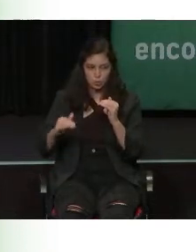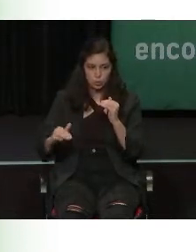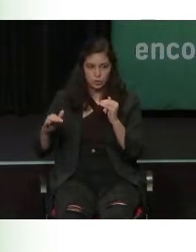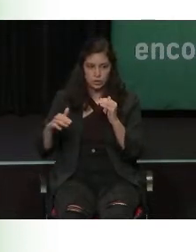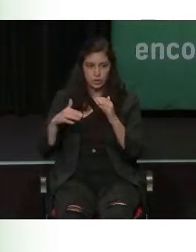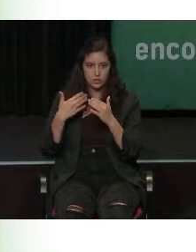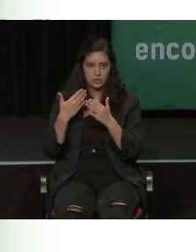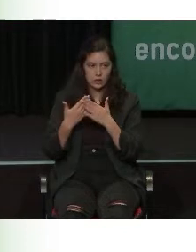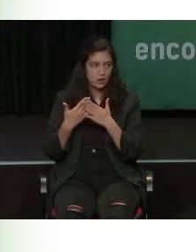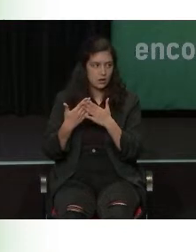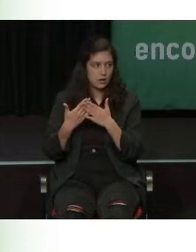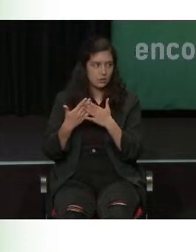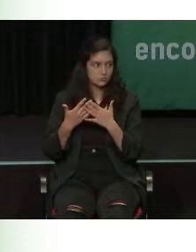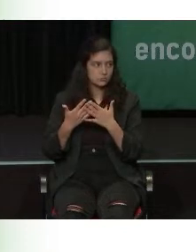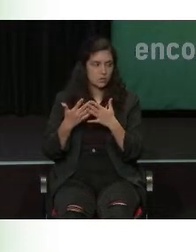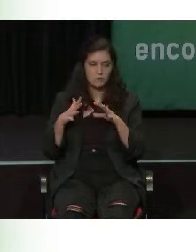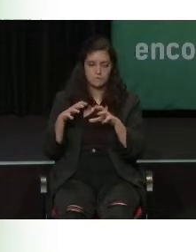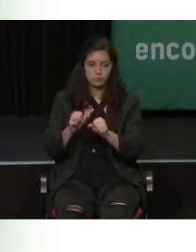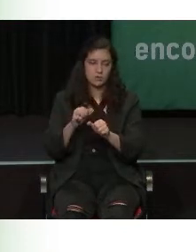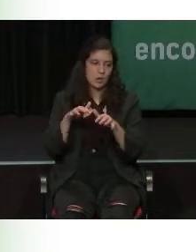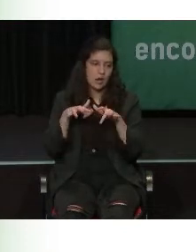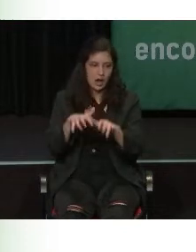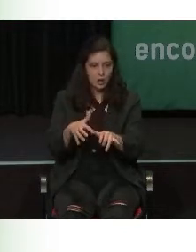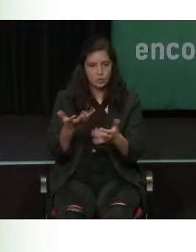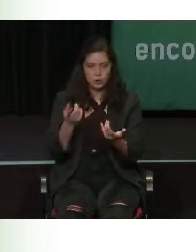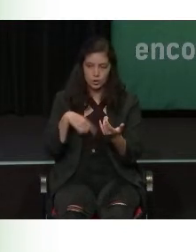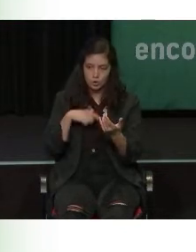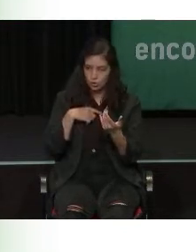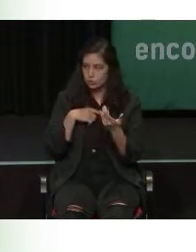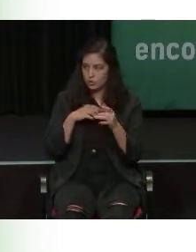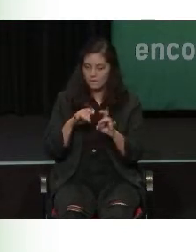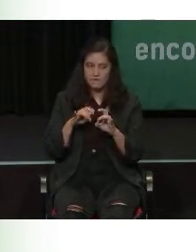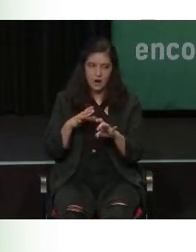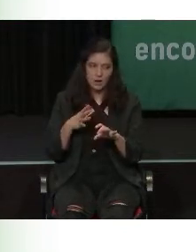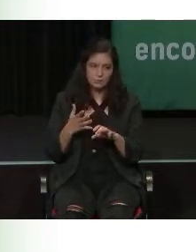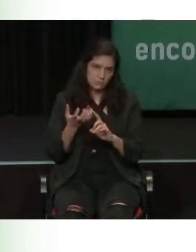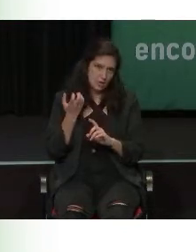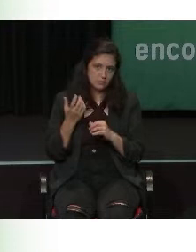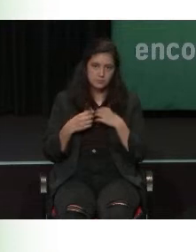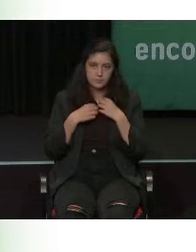to an invasive consequential cancer. And that's what we want to avoid.